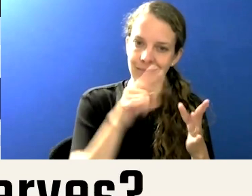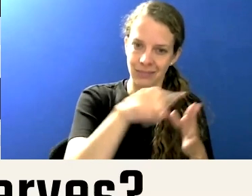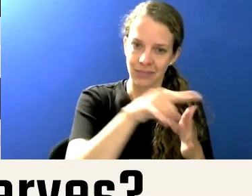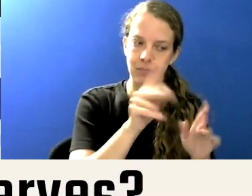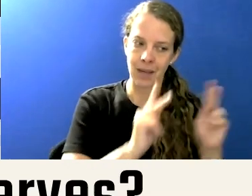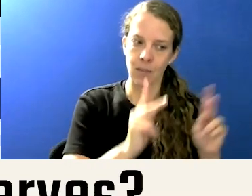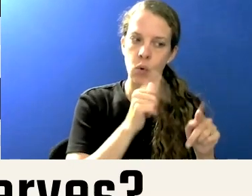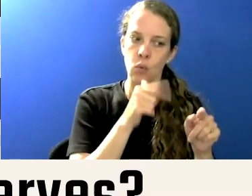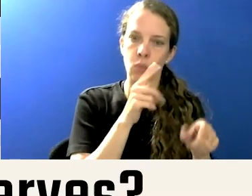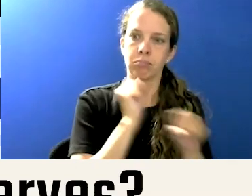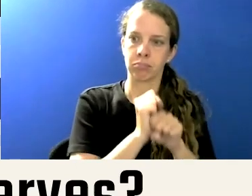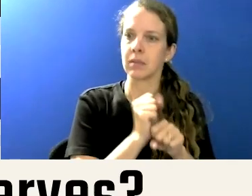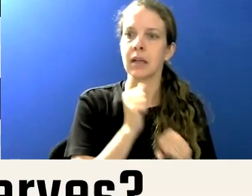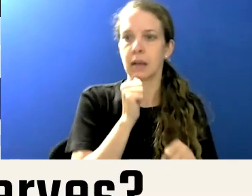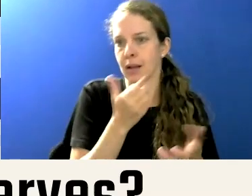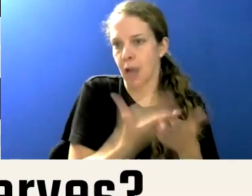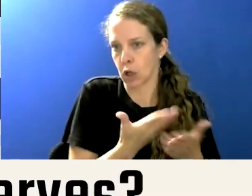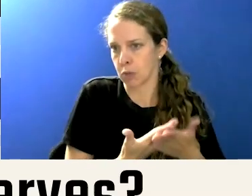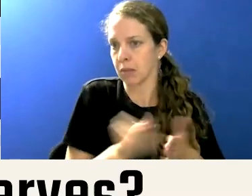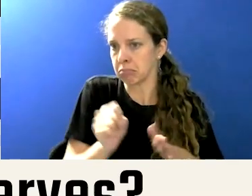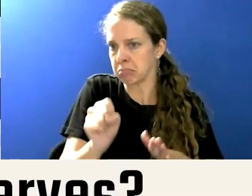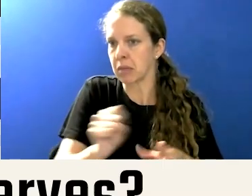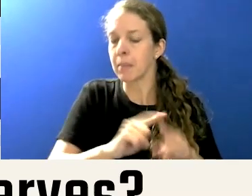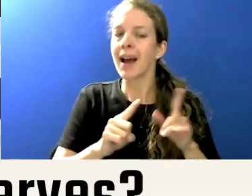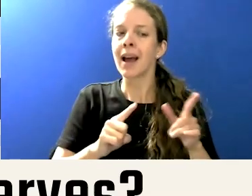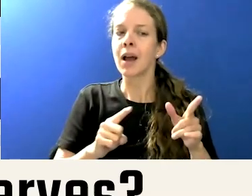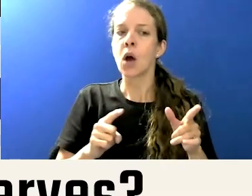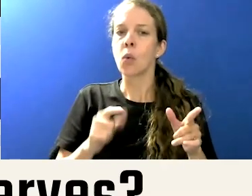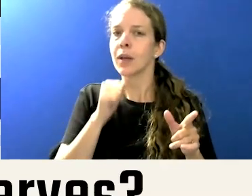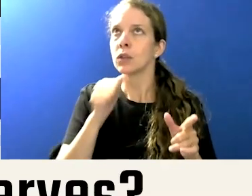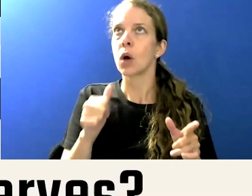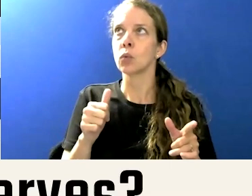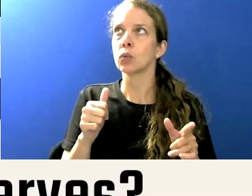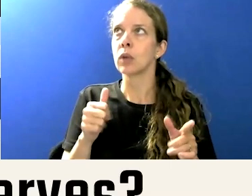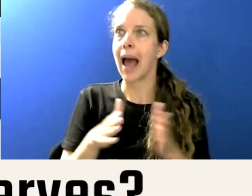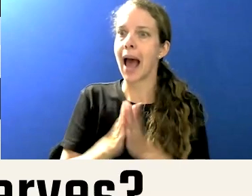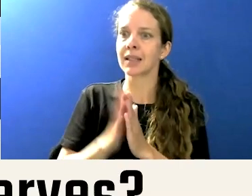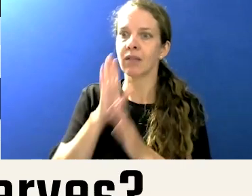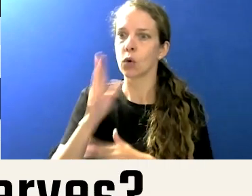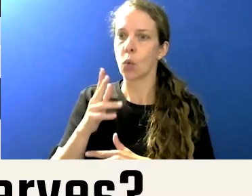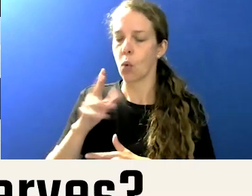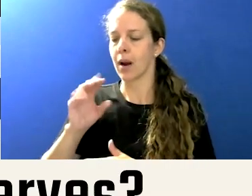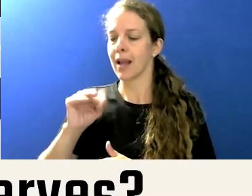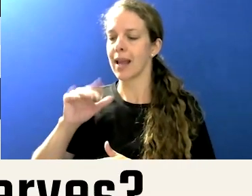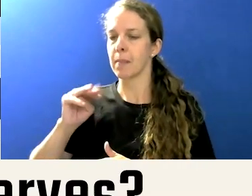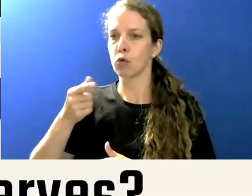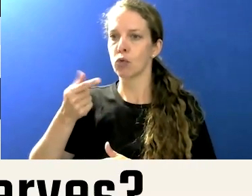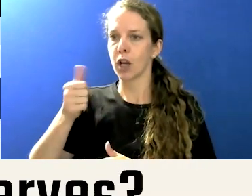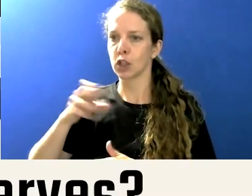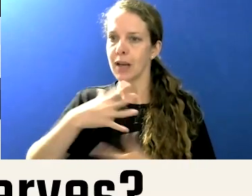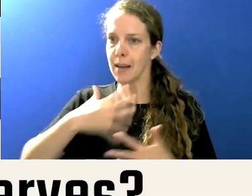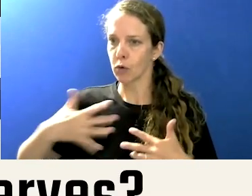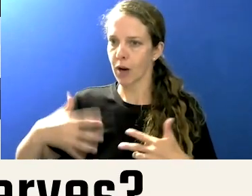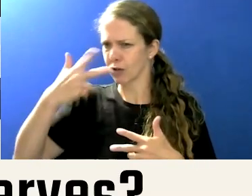students who are undocumented. However, we don't ask for immigration status, right? So anybody who comes to